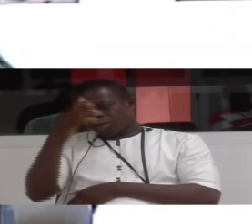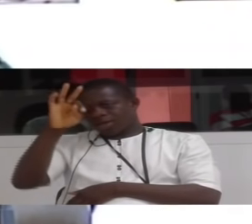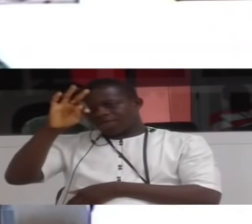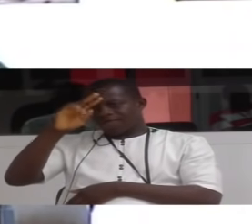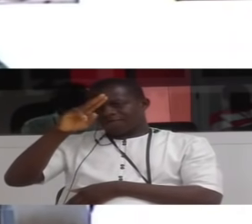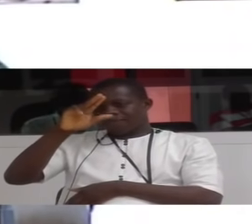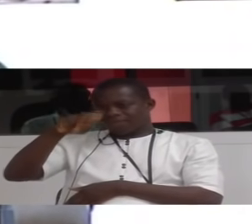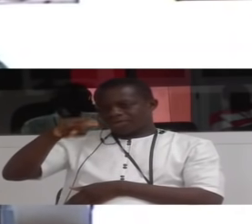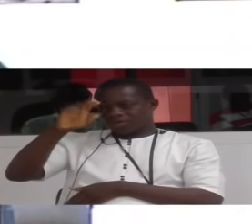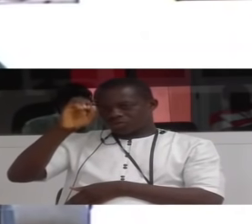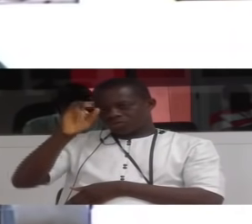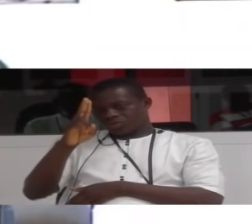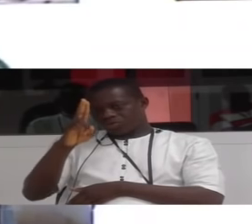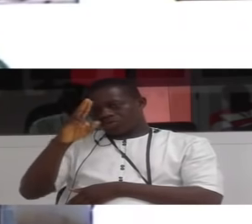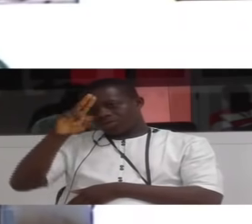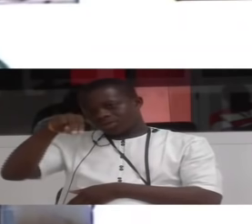Warrant Officer W02 Fansu Nyabali.